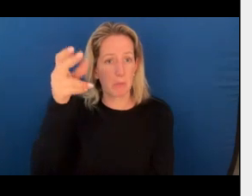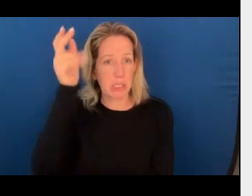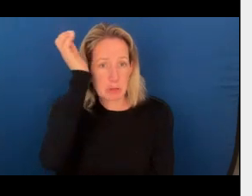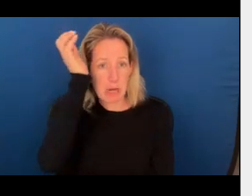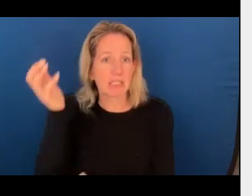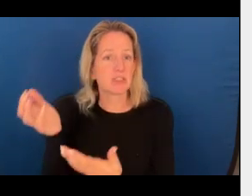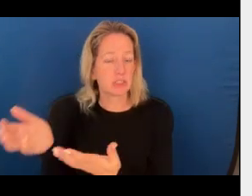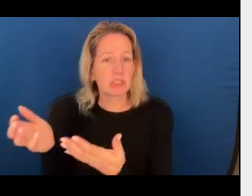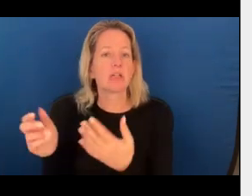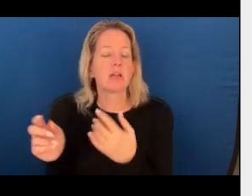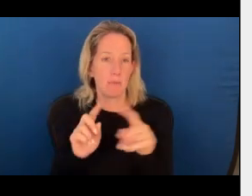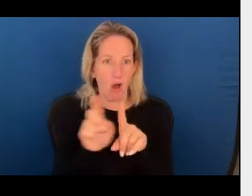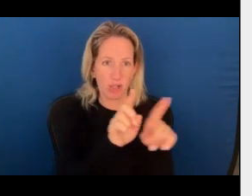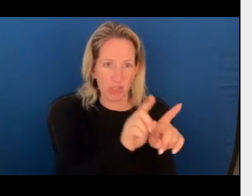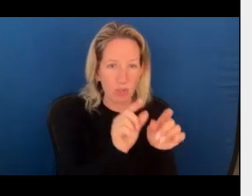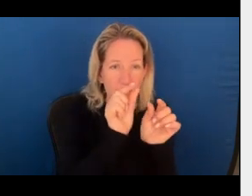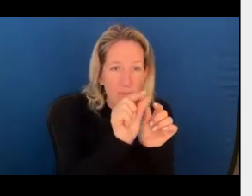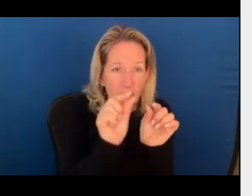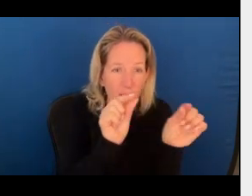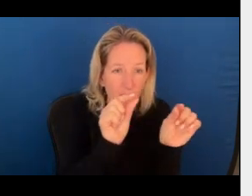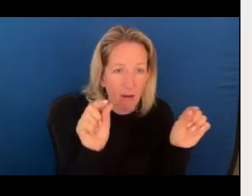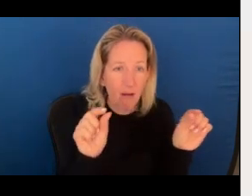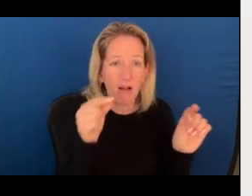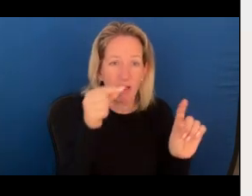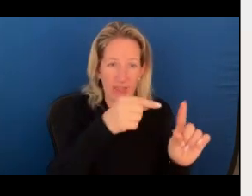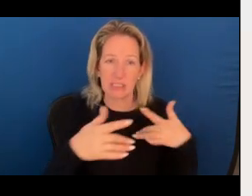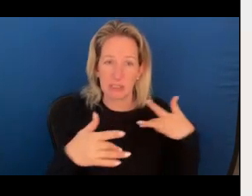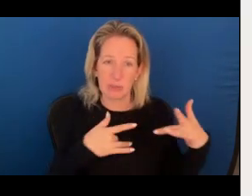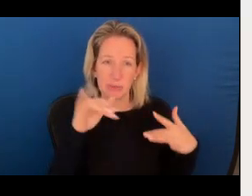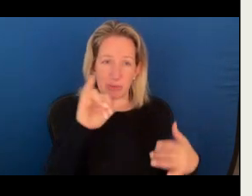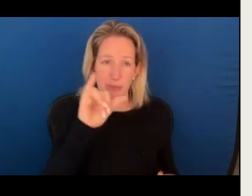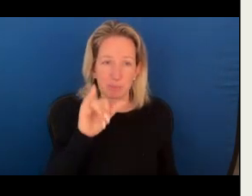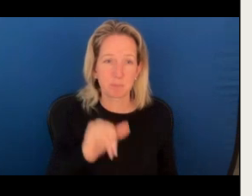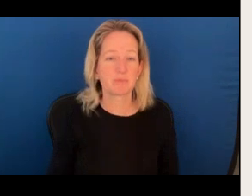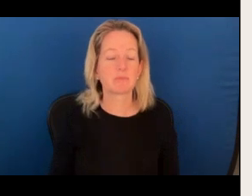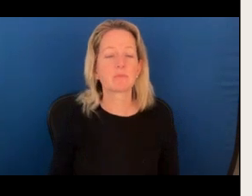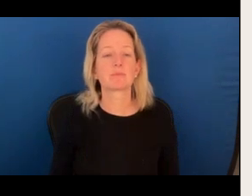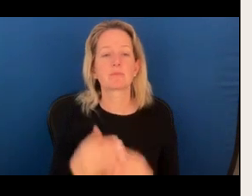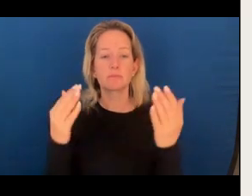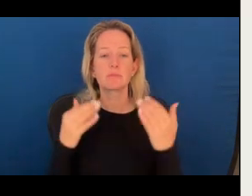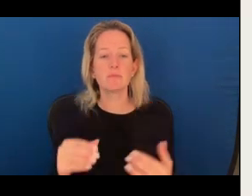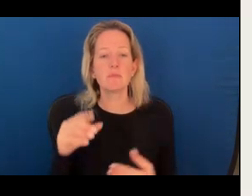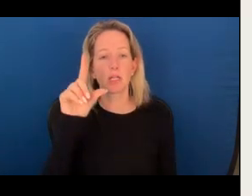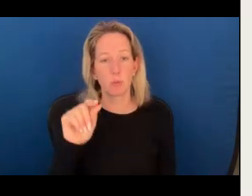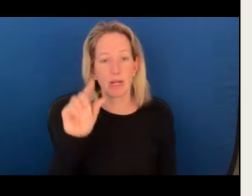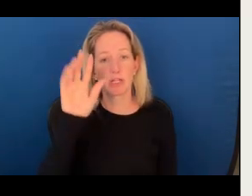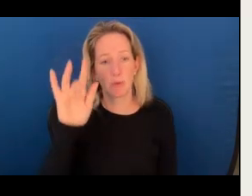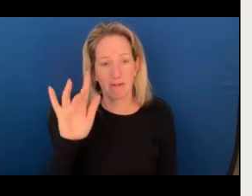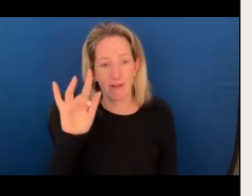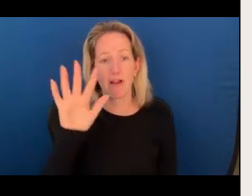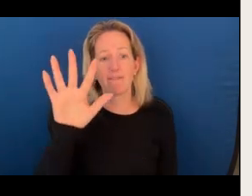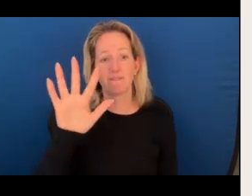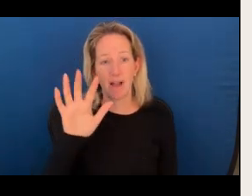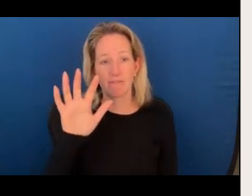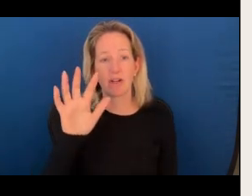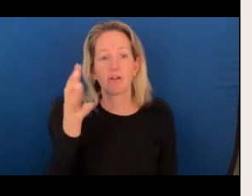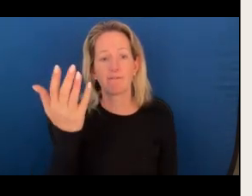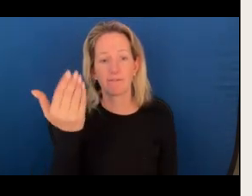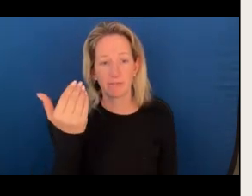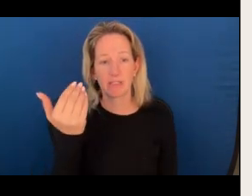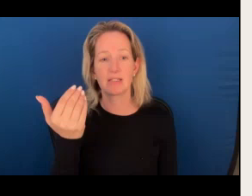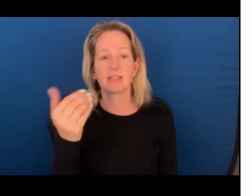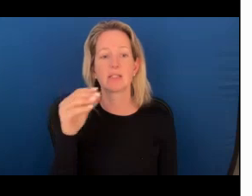slide. So this is just the numbers. By the end of 2025, we're going to have 515 students reached.